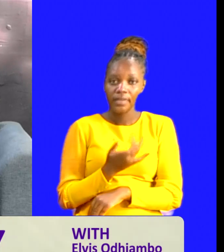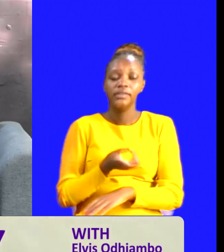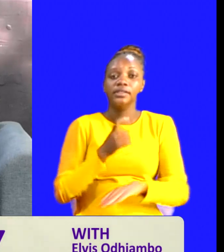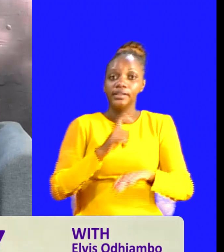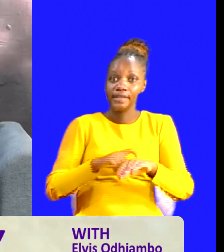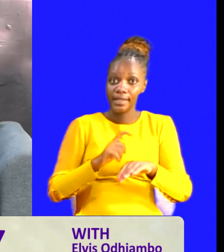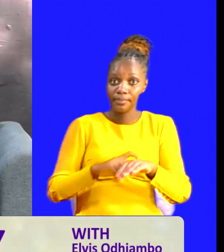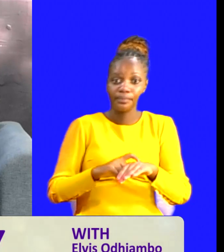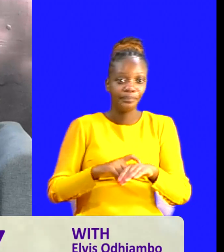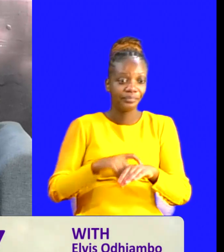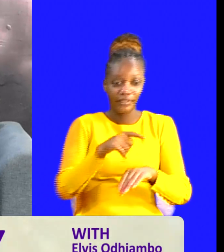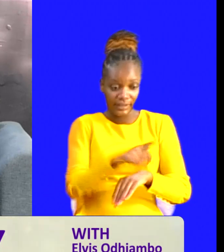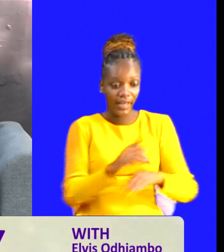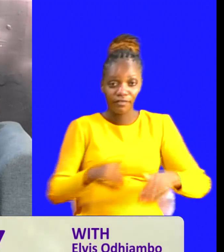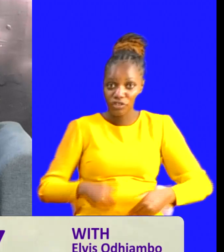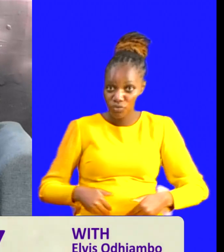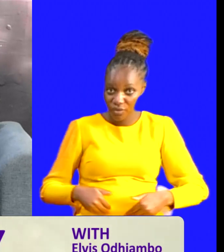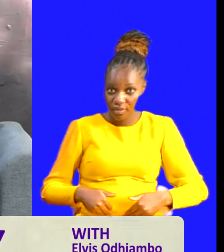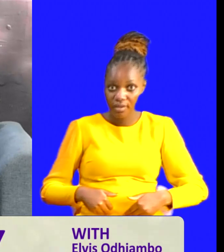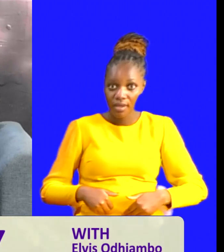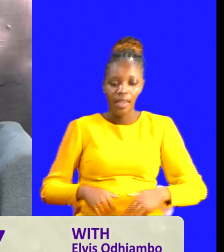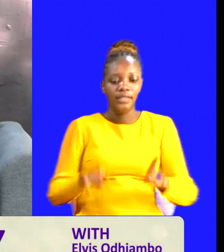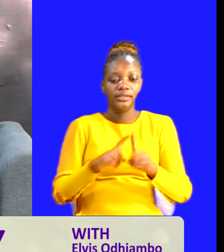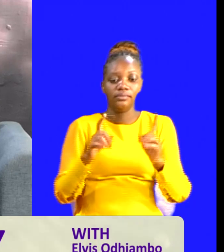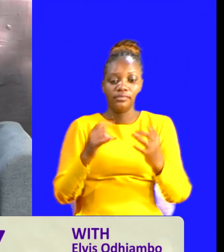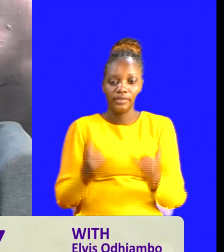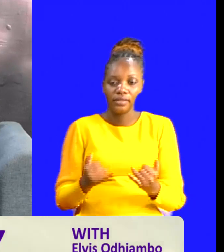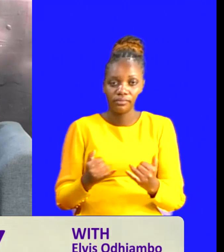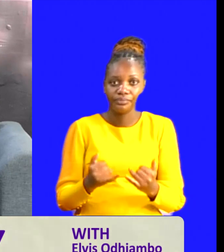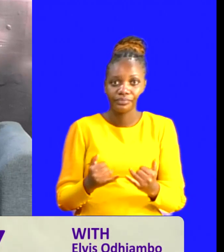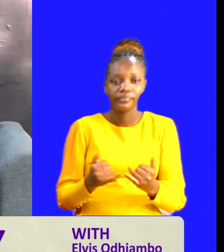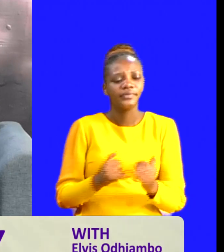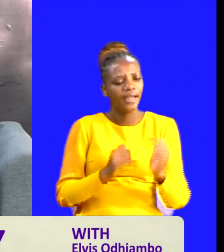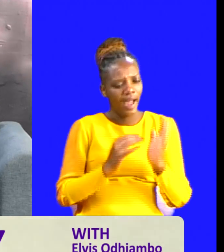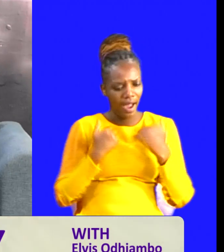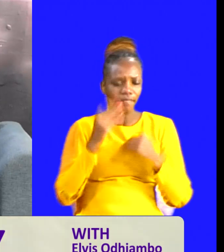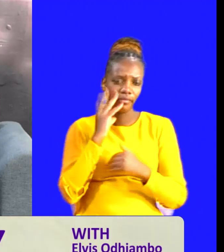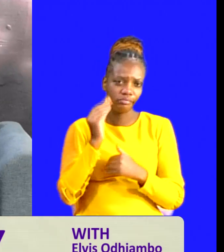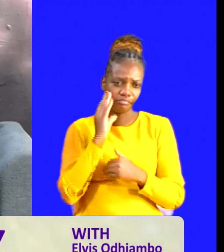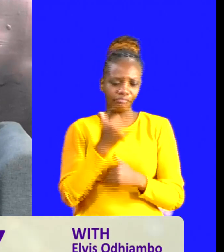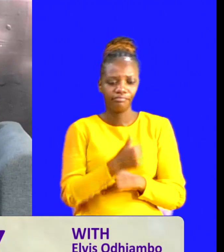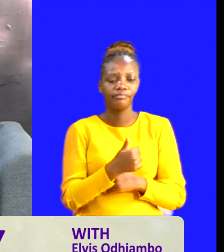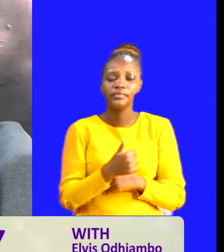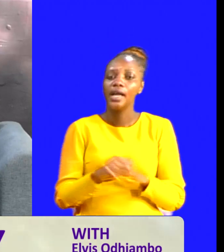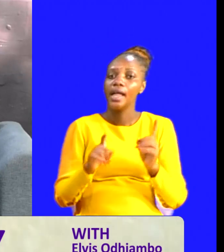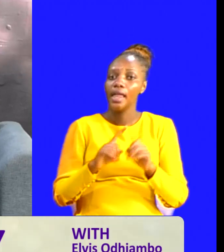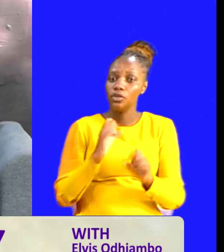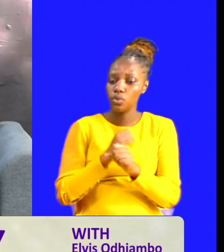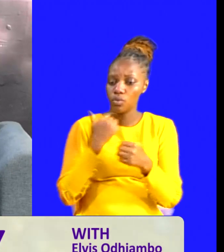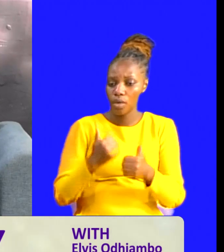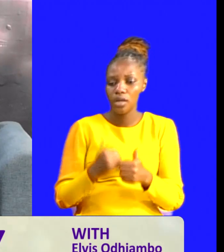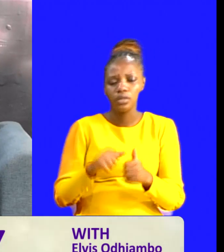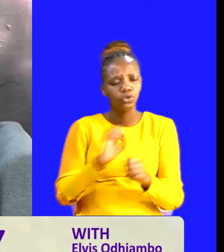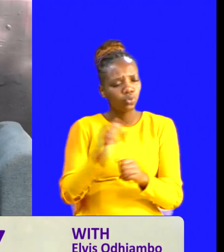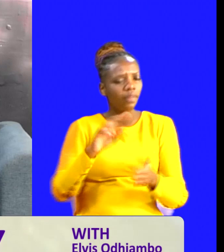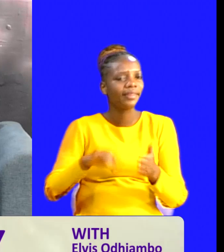he was in prime youth, he was doing really well. Right now, he's with all of the experience that he has, he's still shining and doing really well. You'll definitely